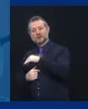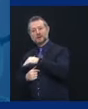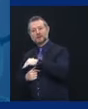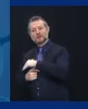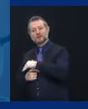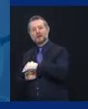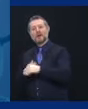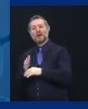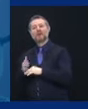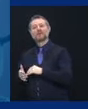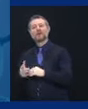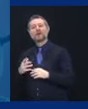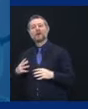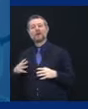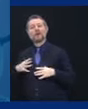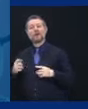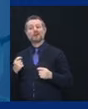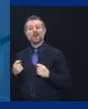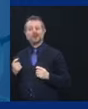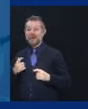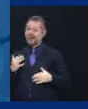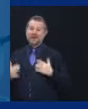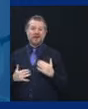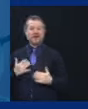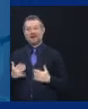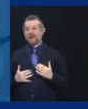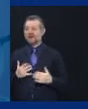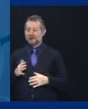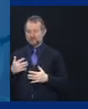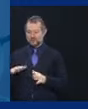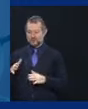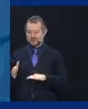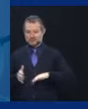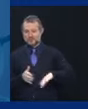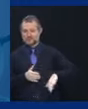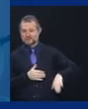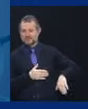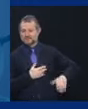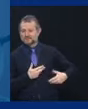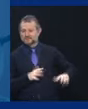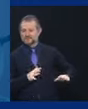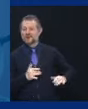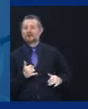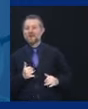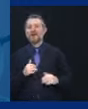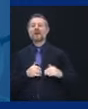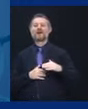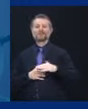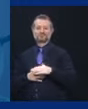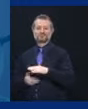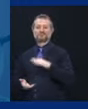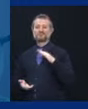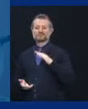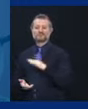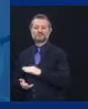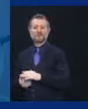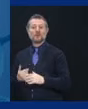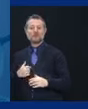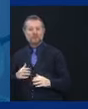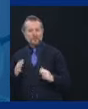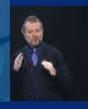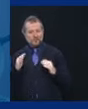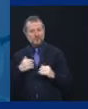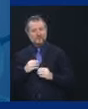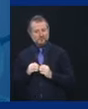holidays are more and more in the past. So we hope this continues, and